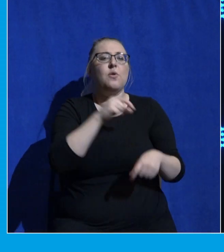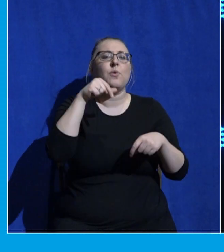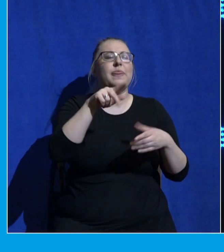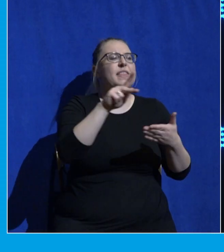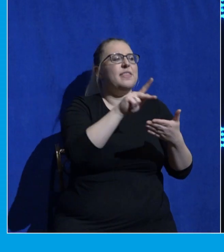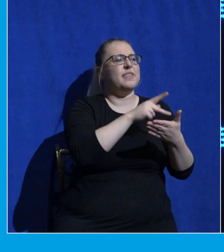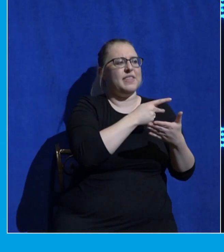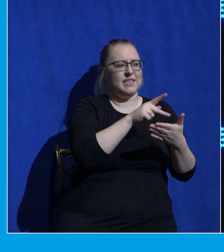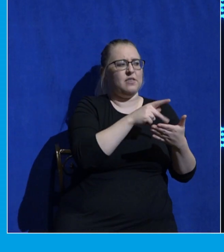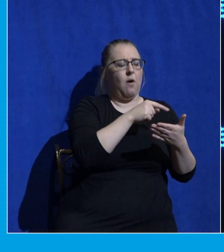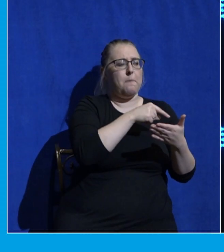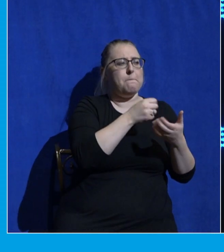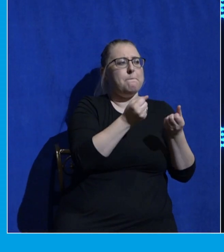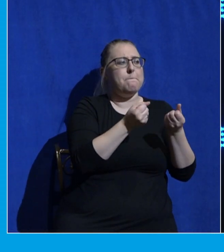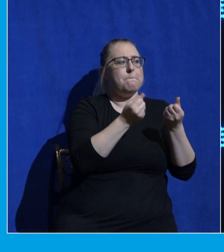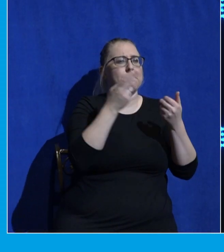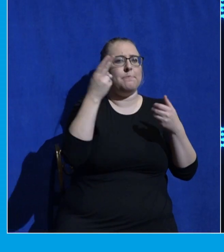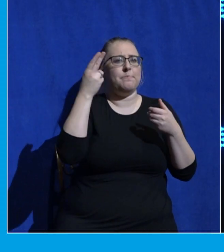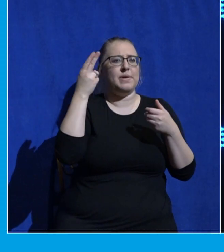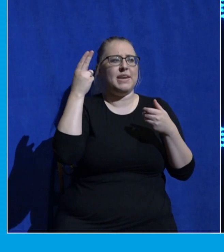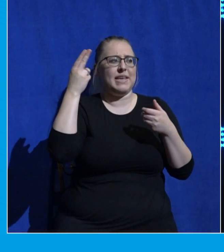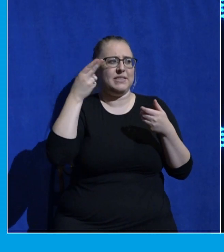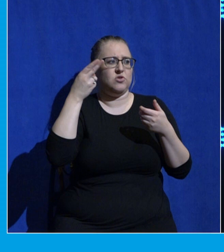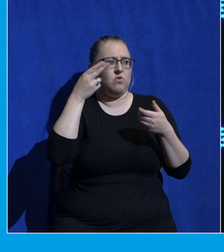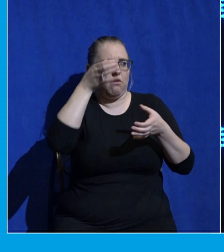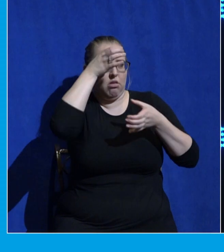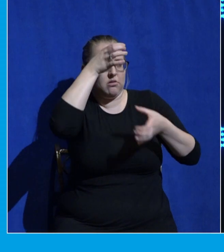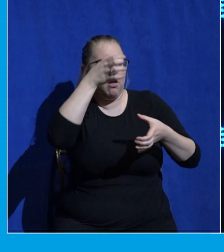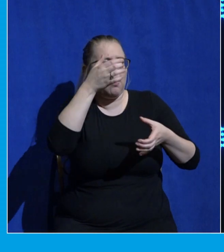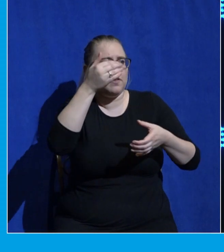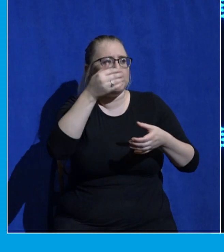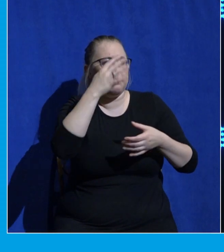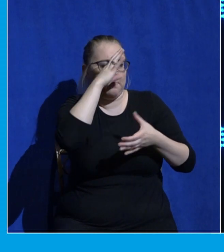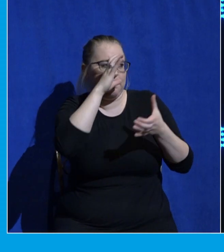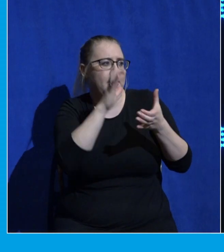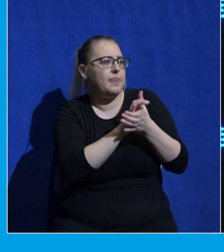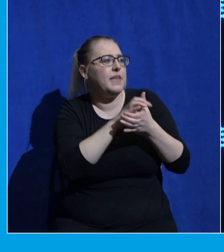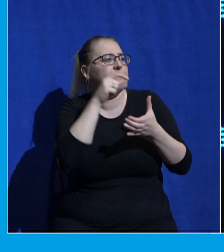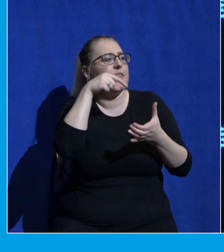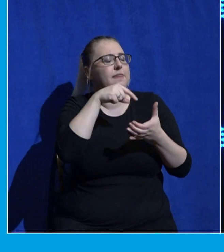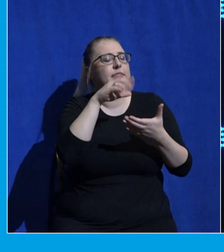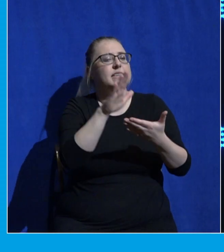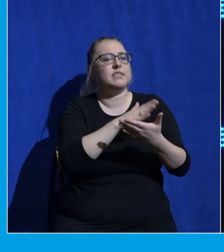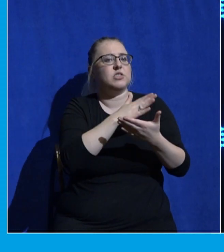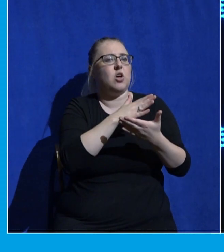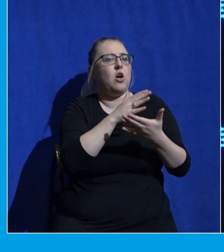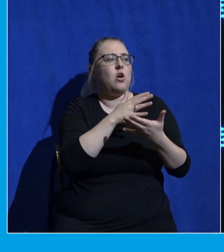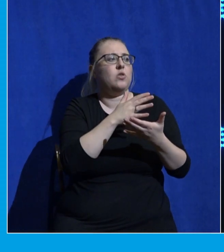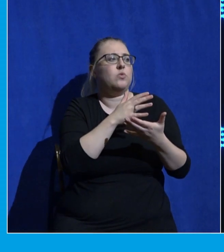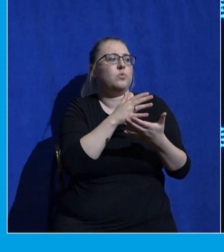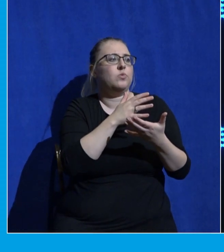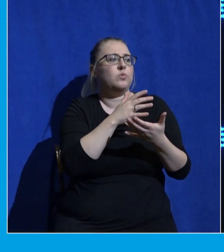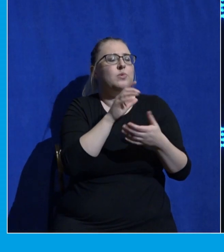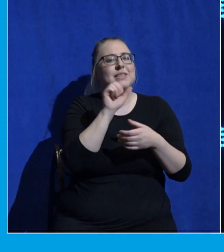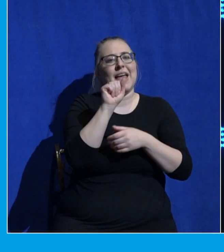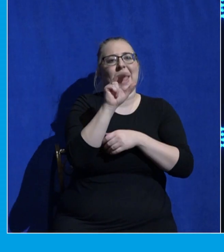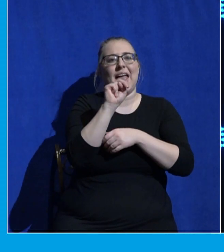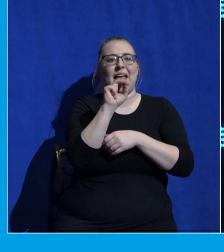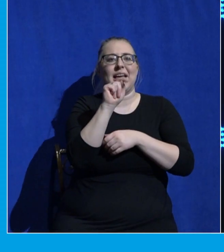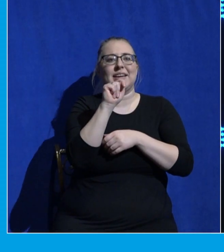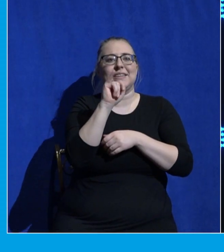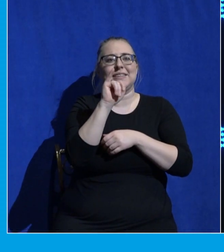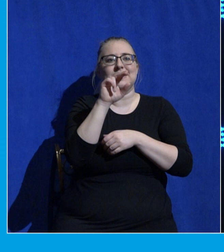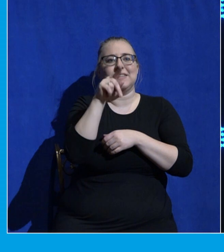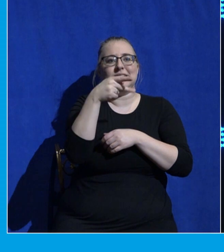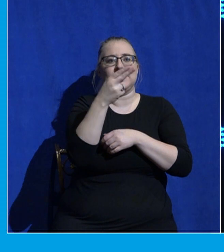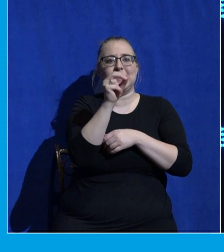this song was a song sung in antiphony. It was an antiphonal song. What does that mean? That's a big SAT word that pretty